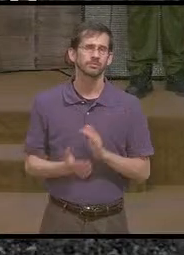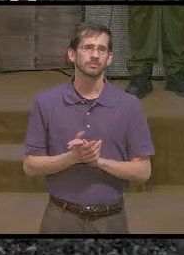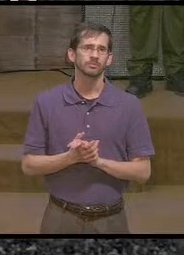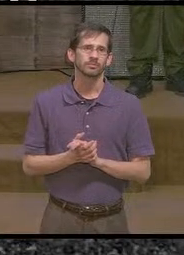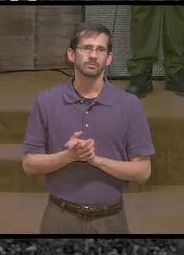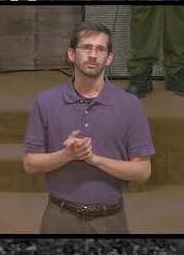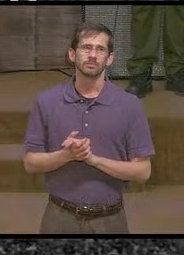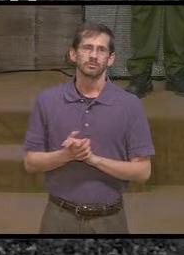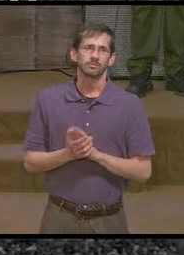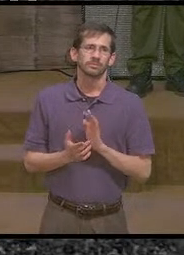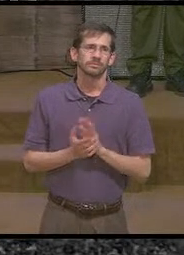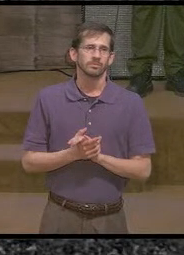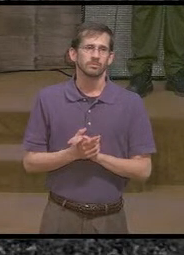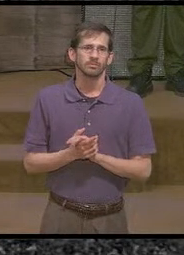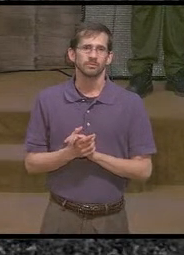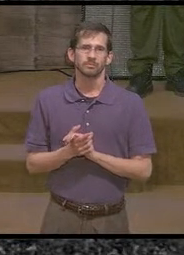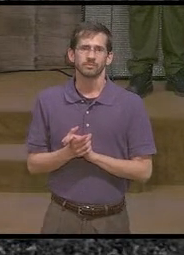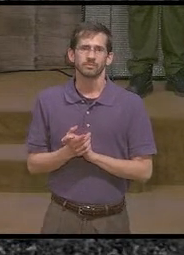It's in your promise.